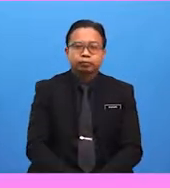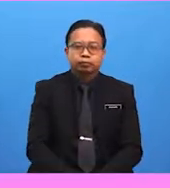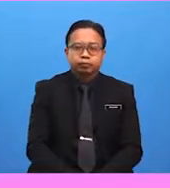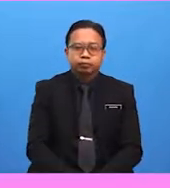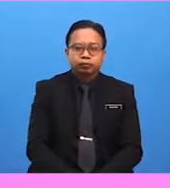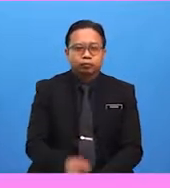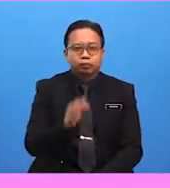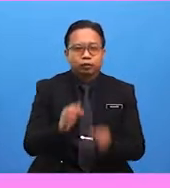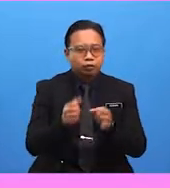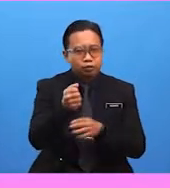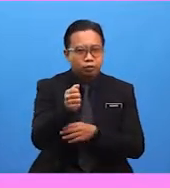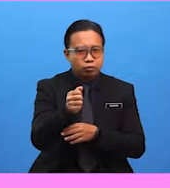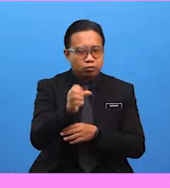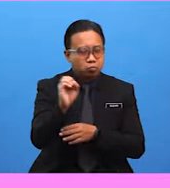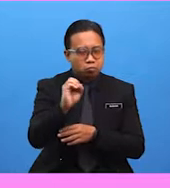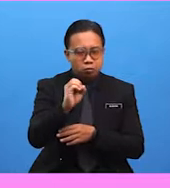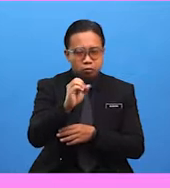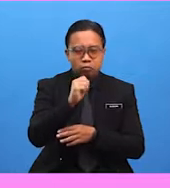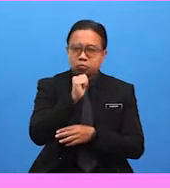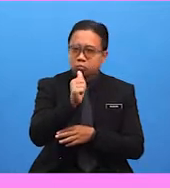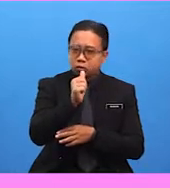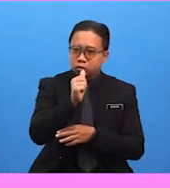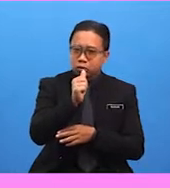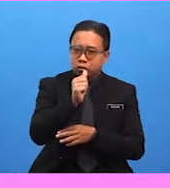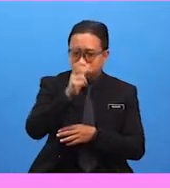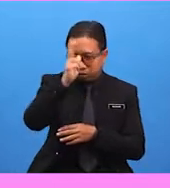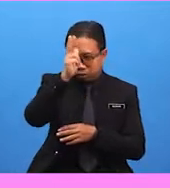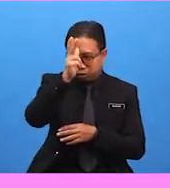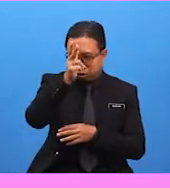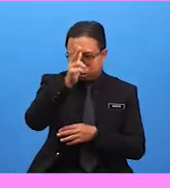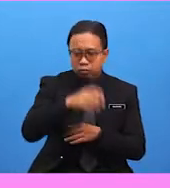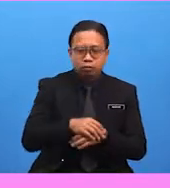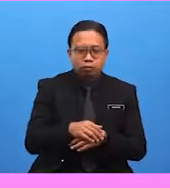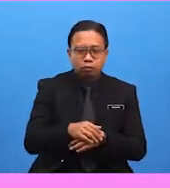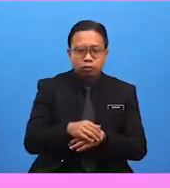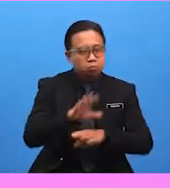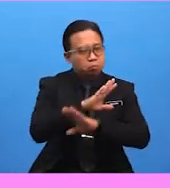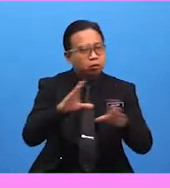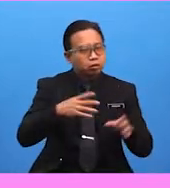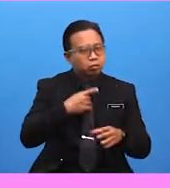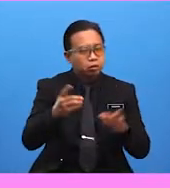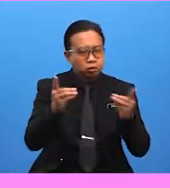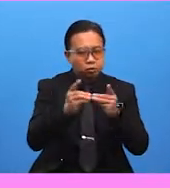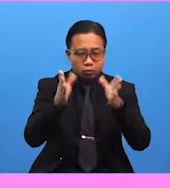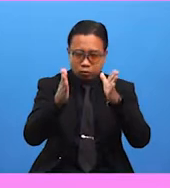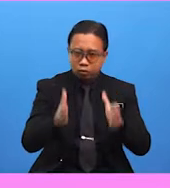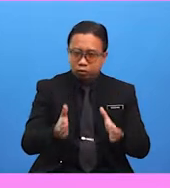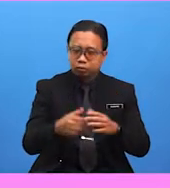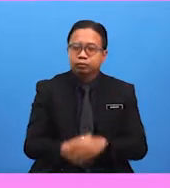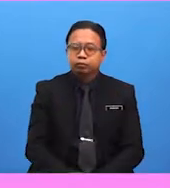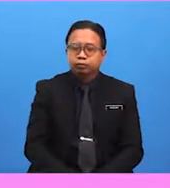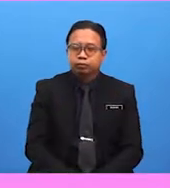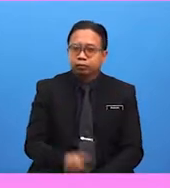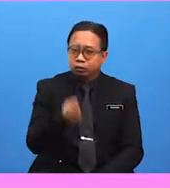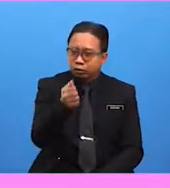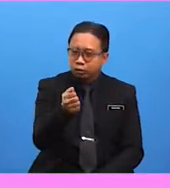If you are not that creative and like meeting people, instead, you